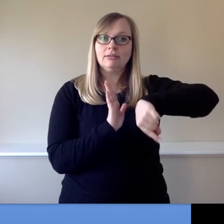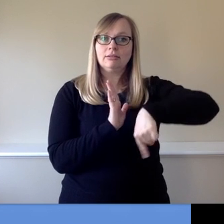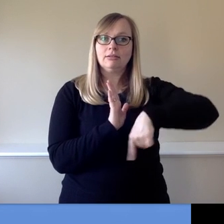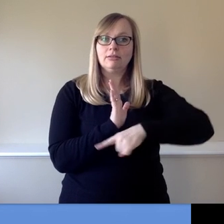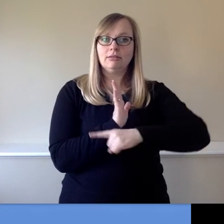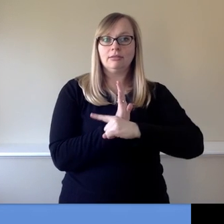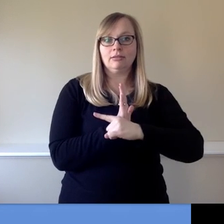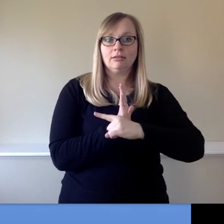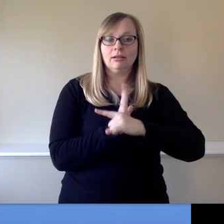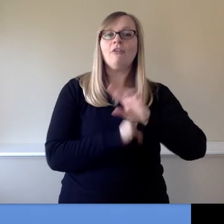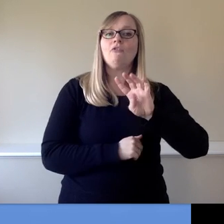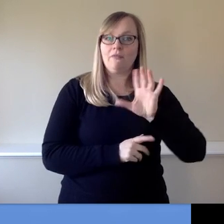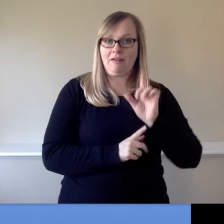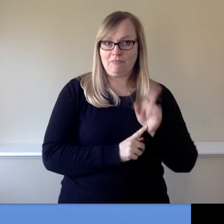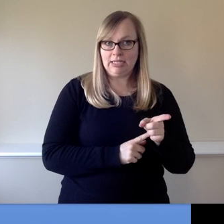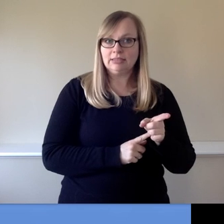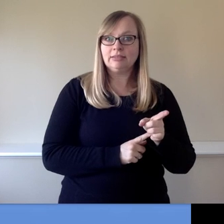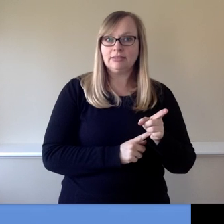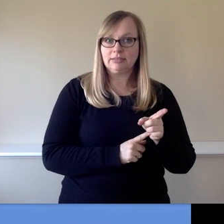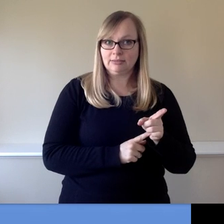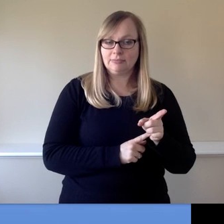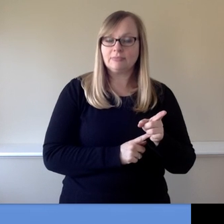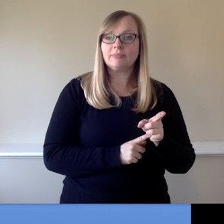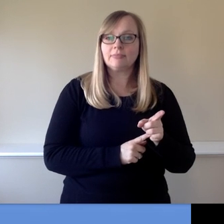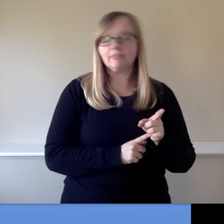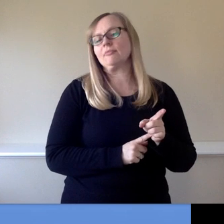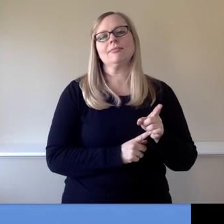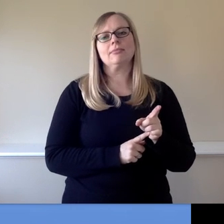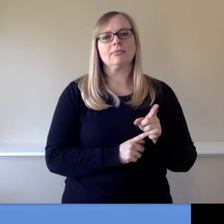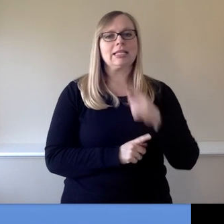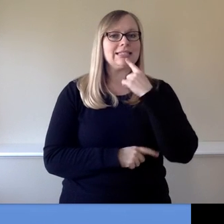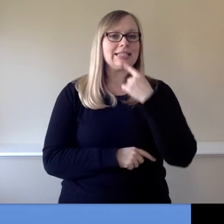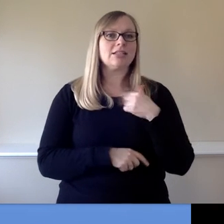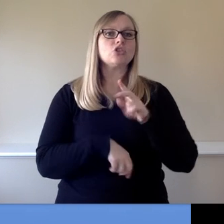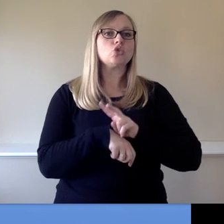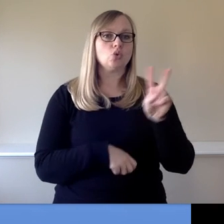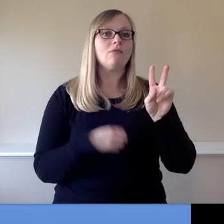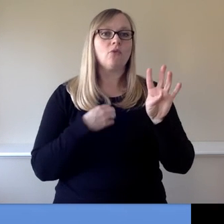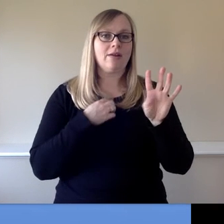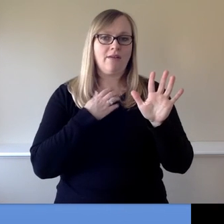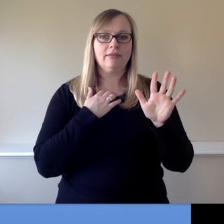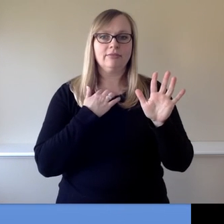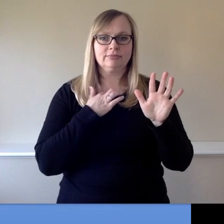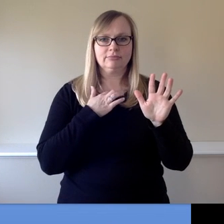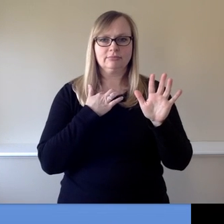minutes. That gives us the time of 2:45.